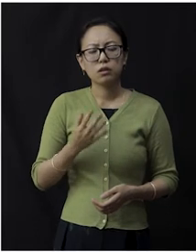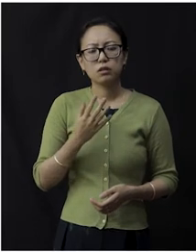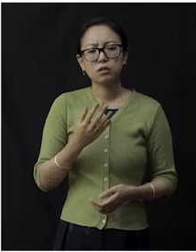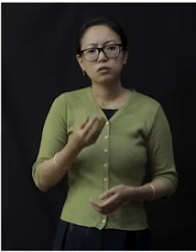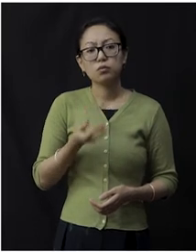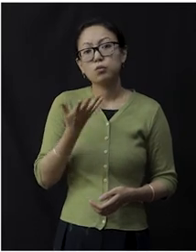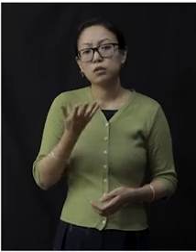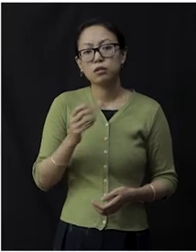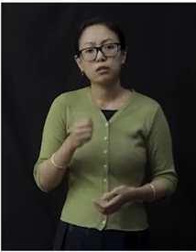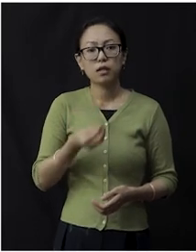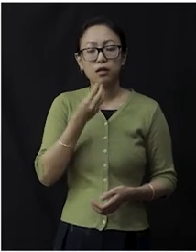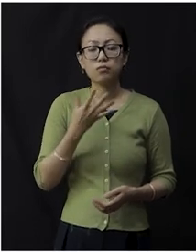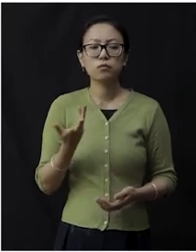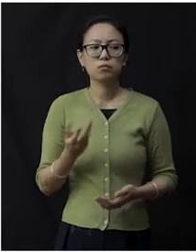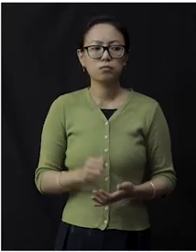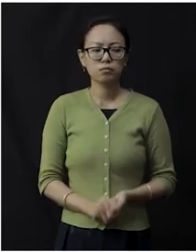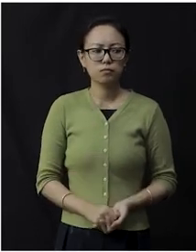out.